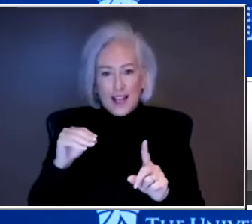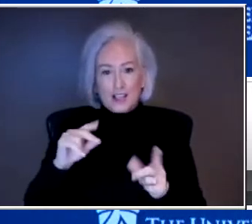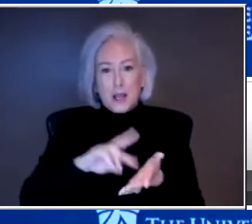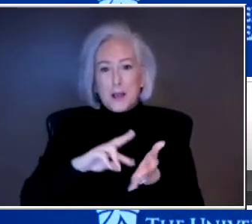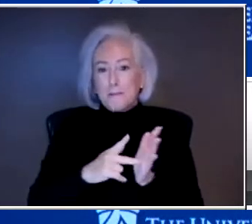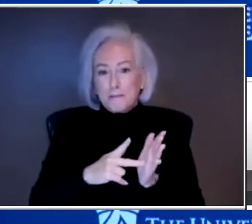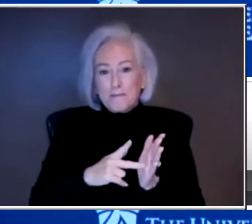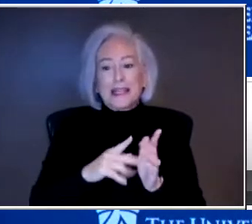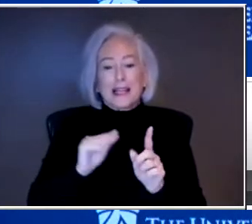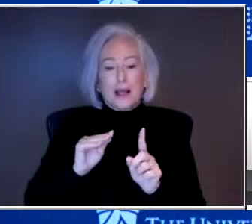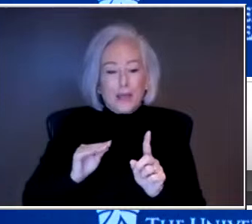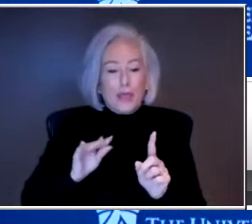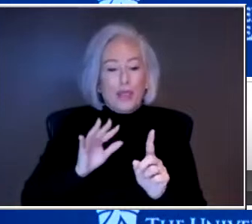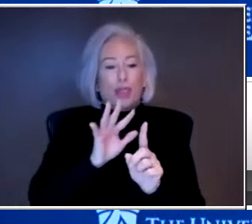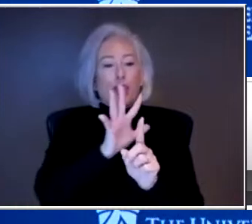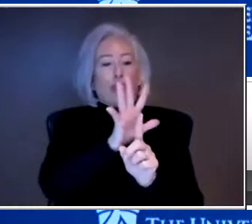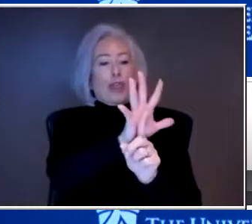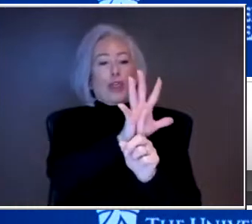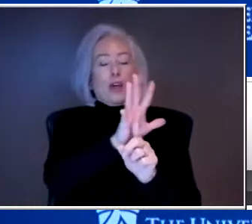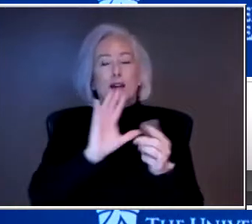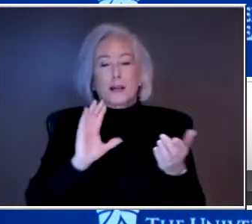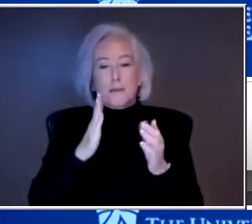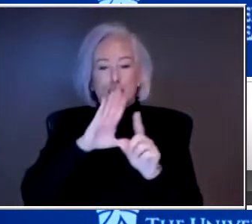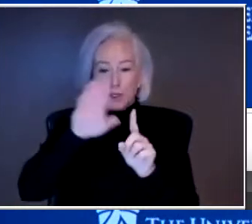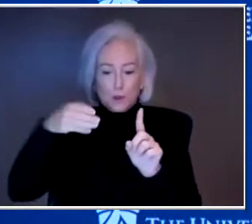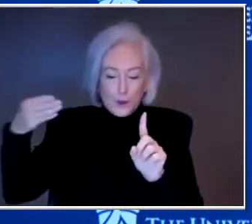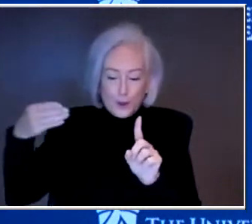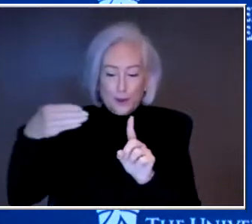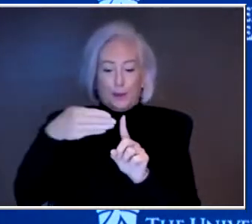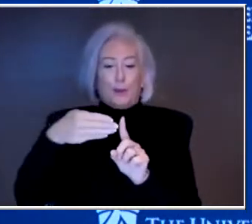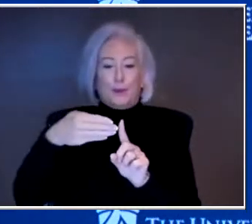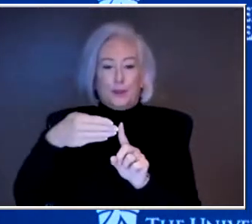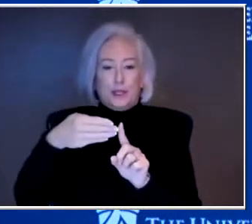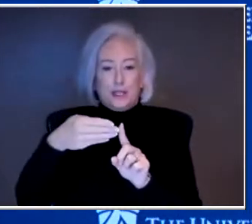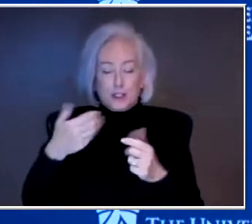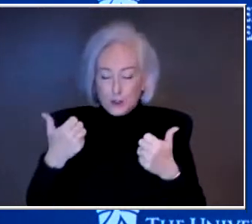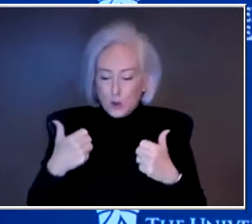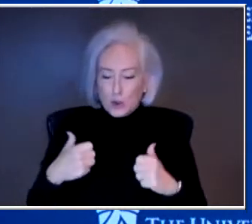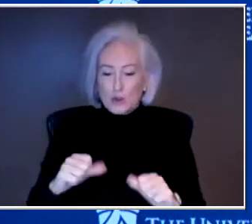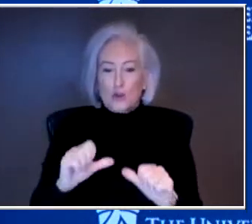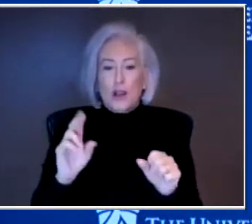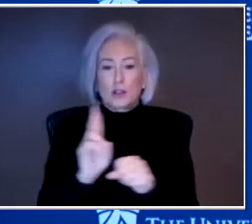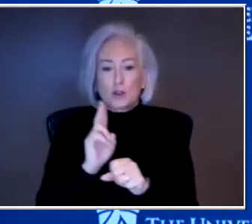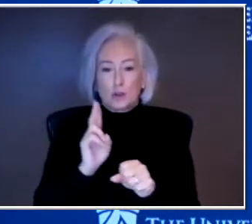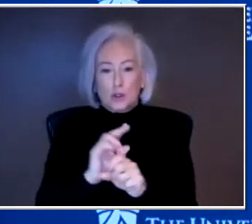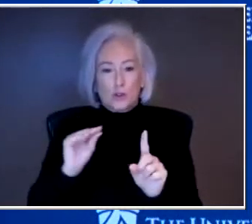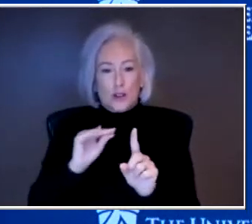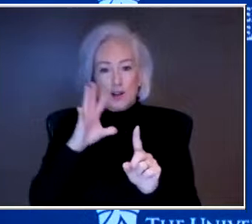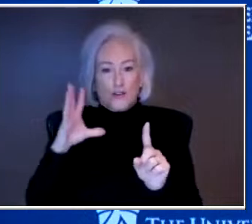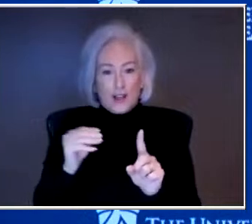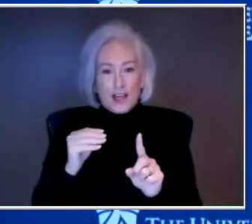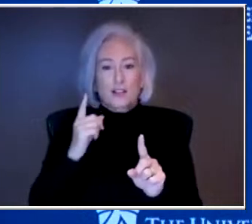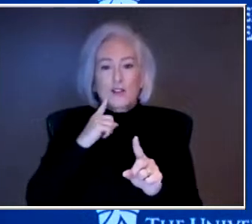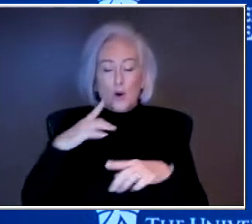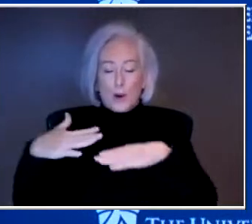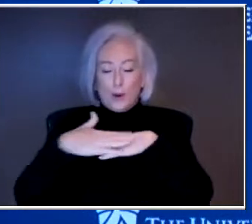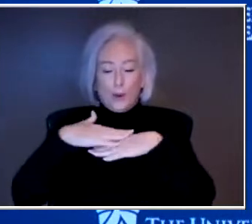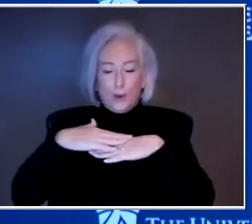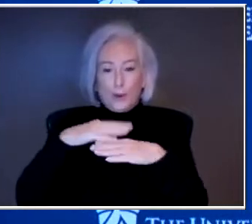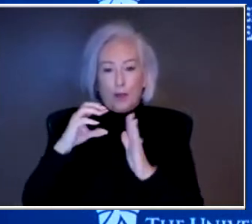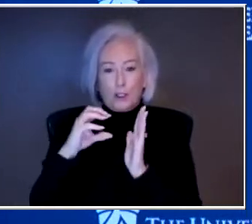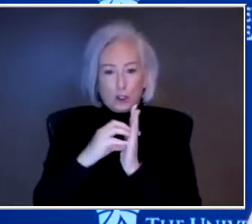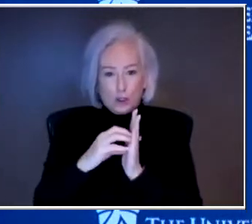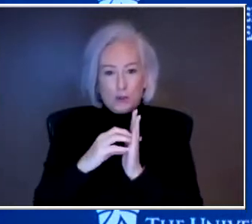unnecessary doses to normal tissues. So our initial evaluation is trying to use conformal flash to treat superficial tumors and spare skin and